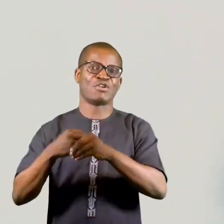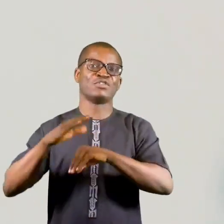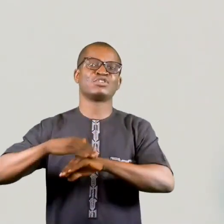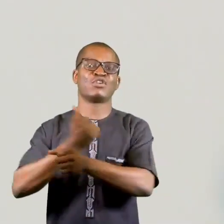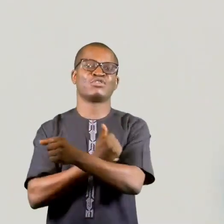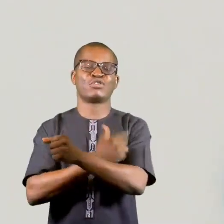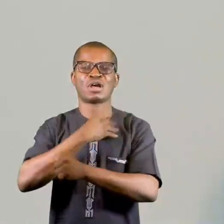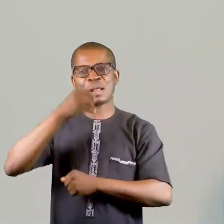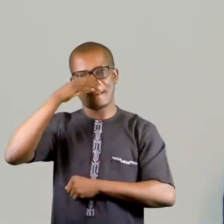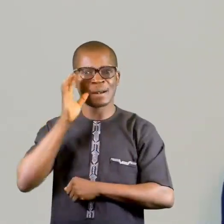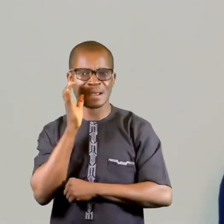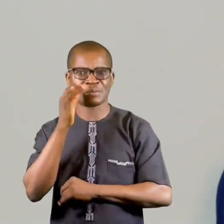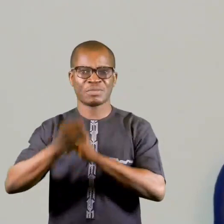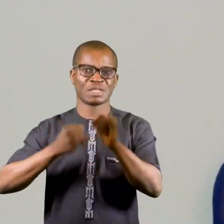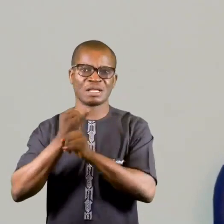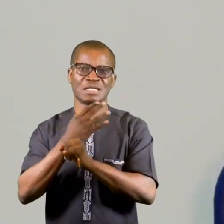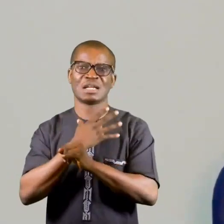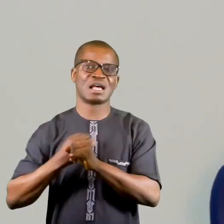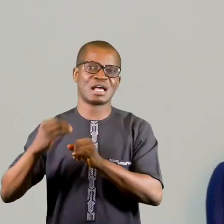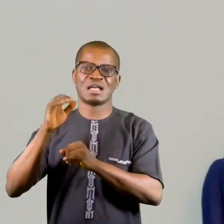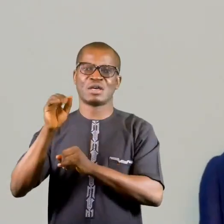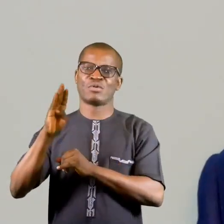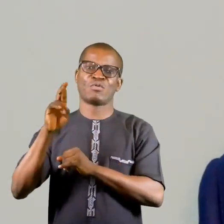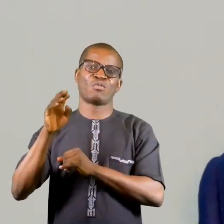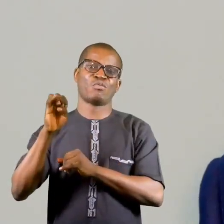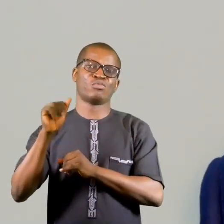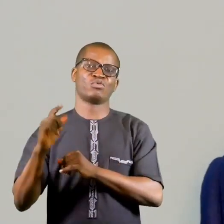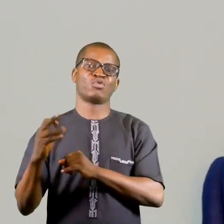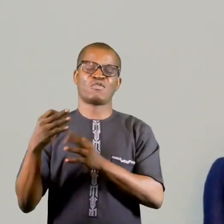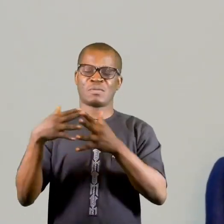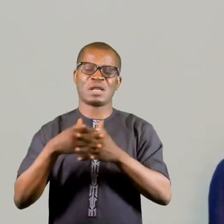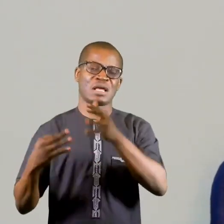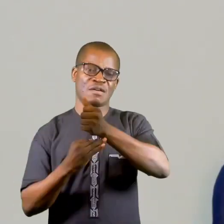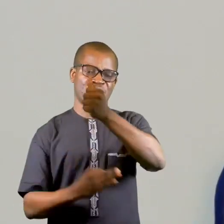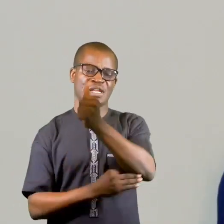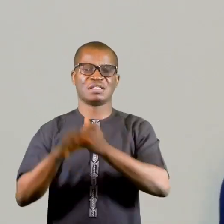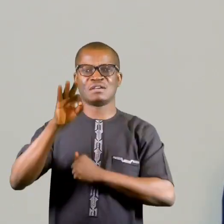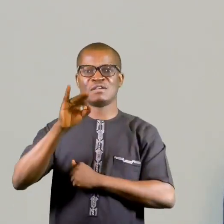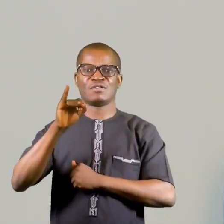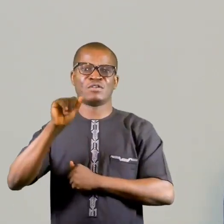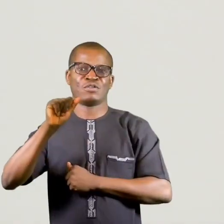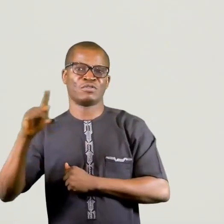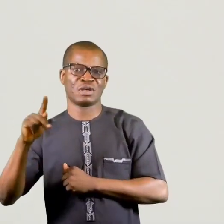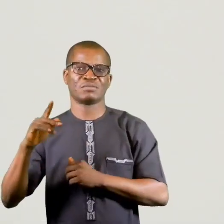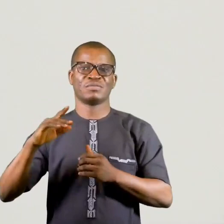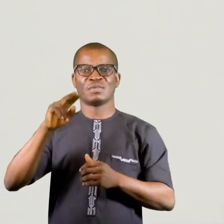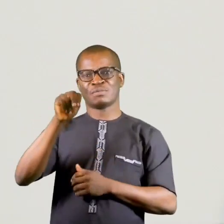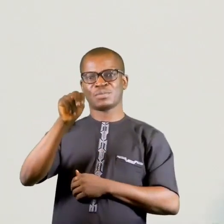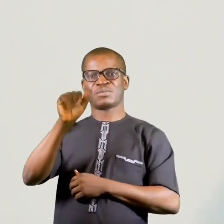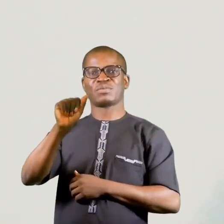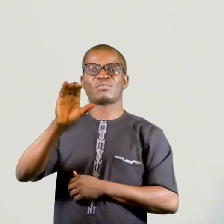on Drugs and Crime, International and Ibero-American Foundation for Administration and Public Policies, FIAP,